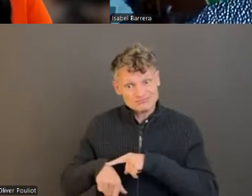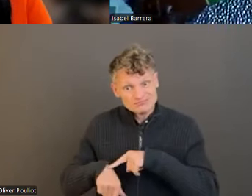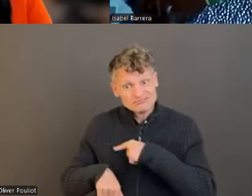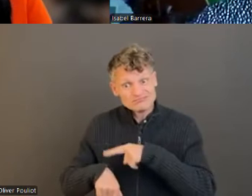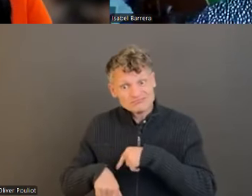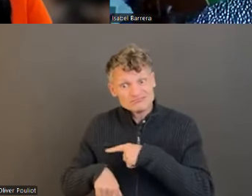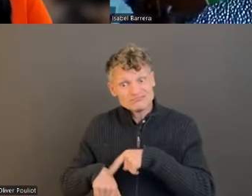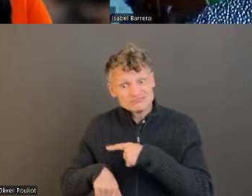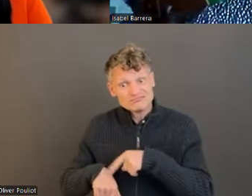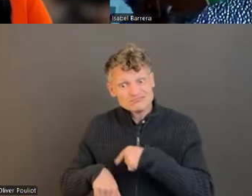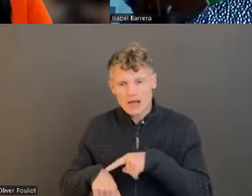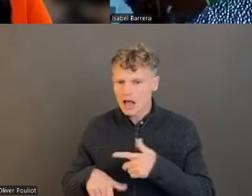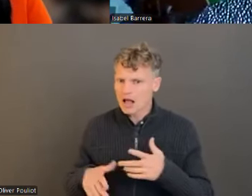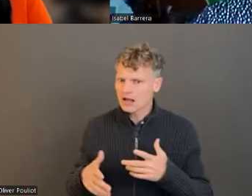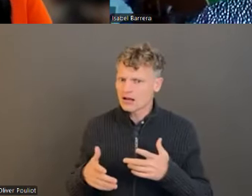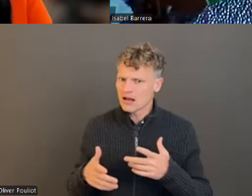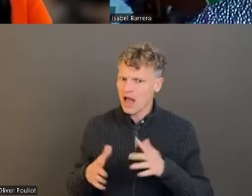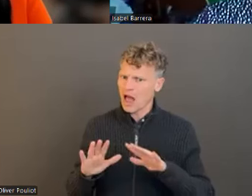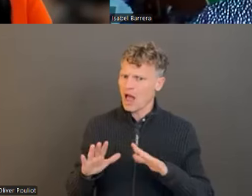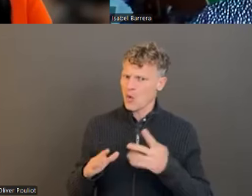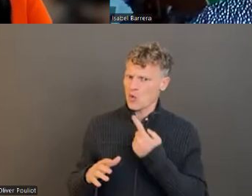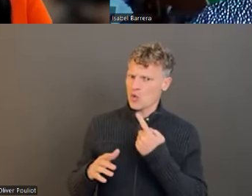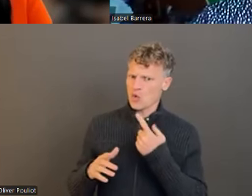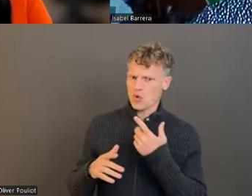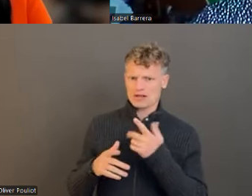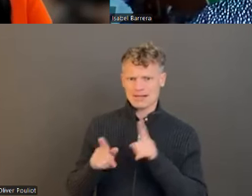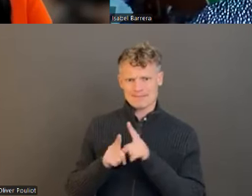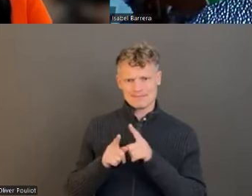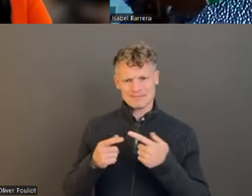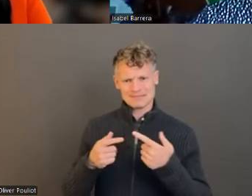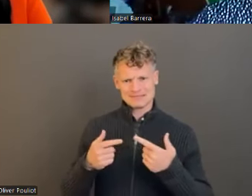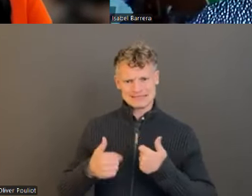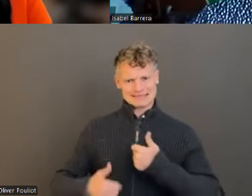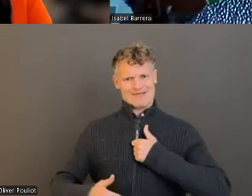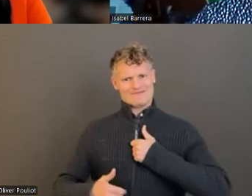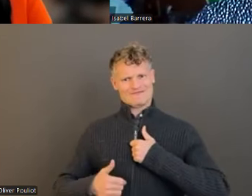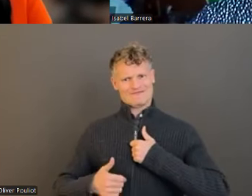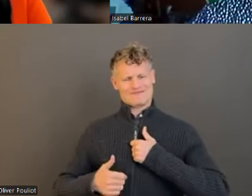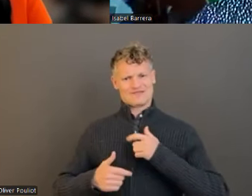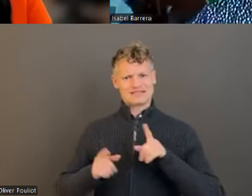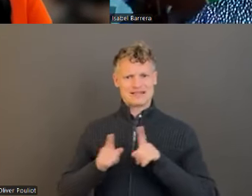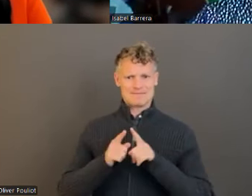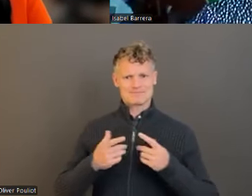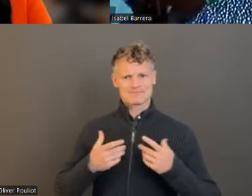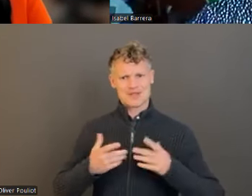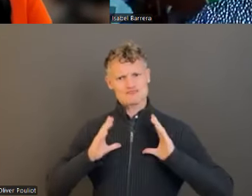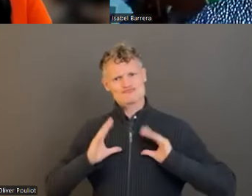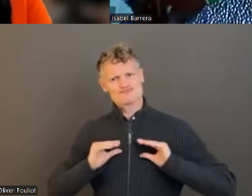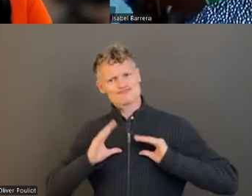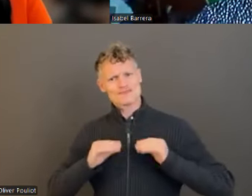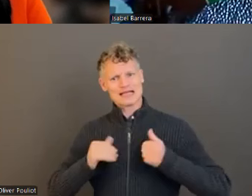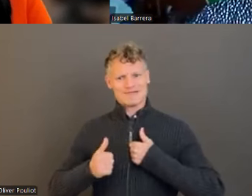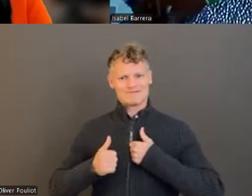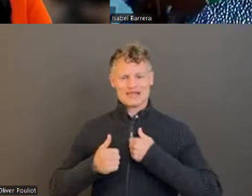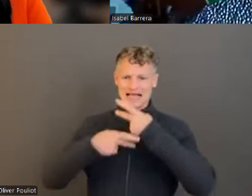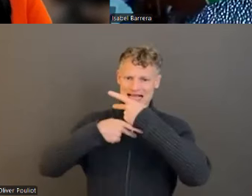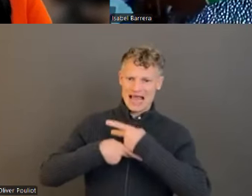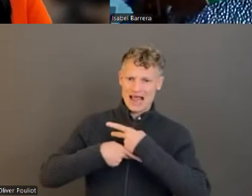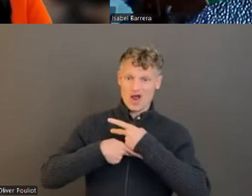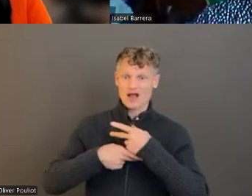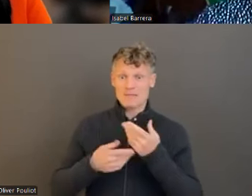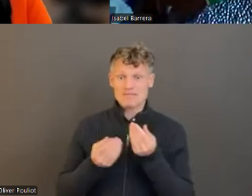for self-care. Many times women have like a double or triple shift because we have to do the work